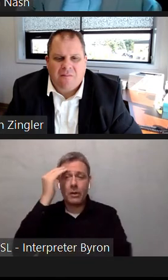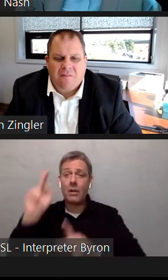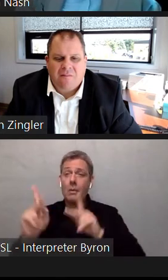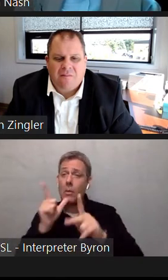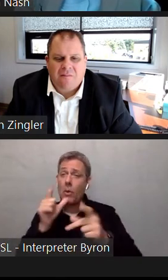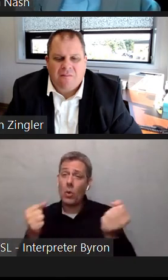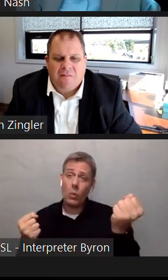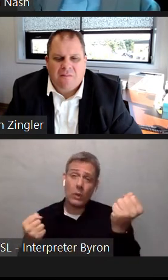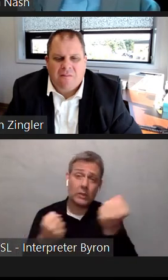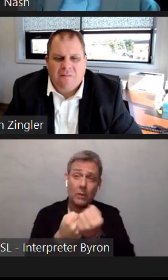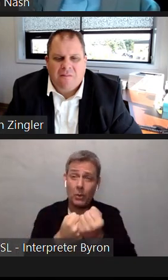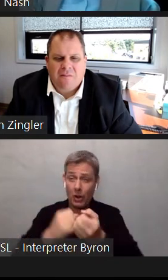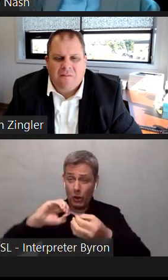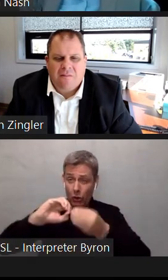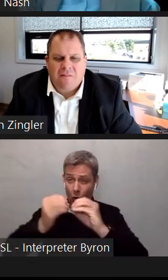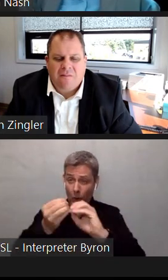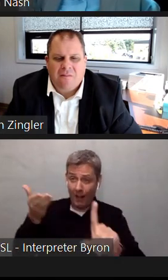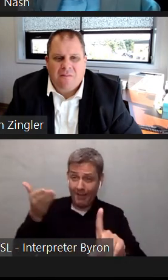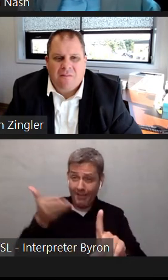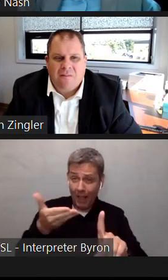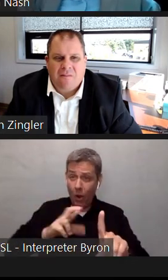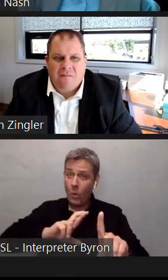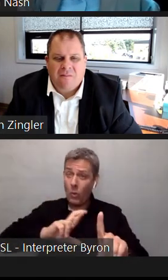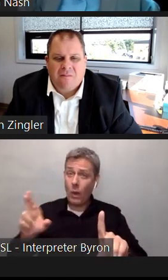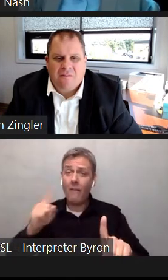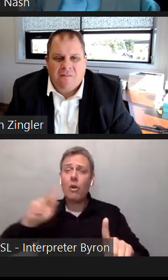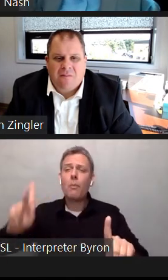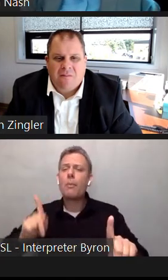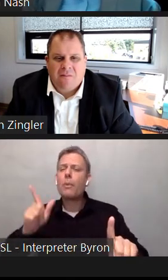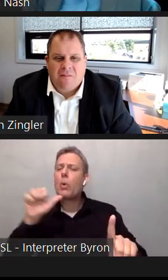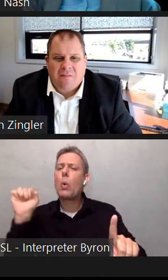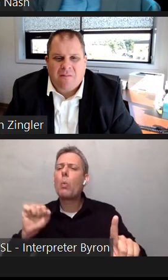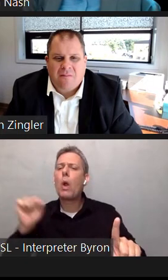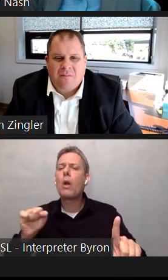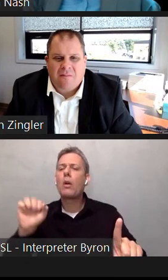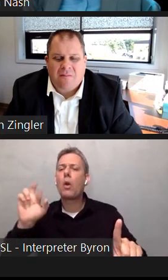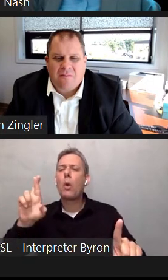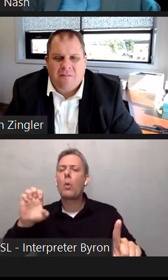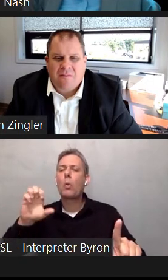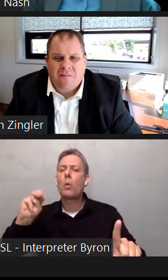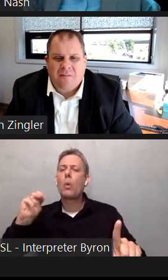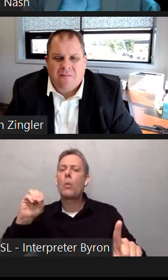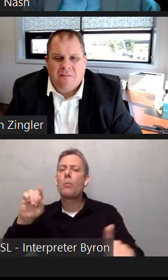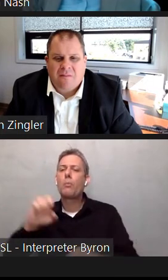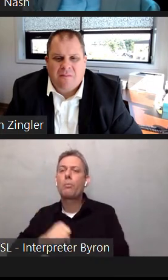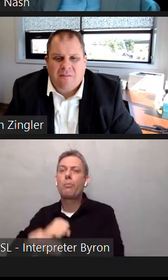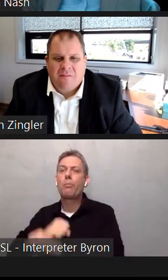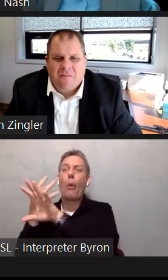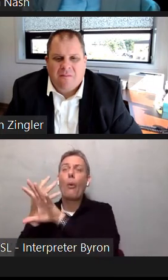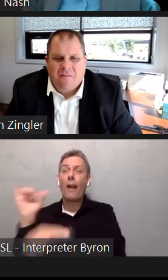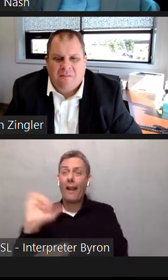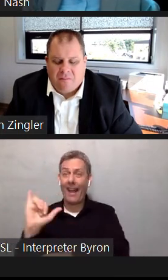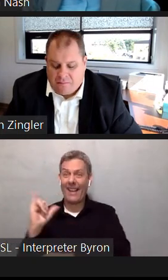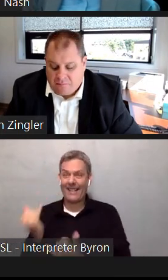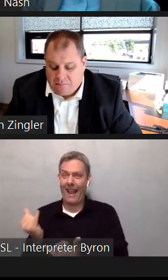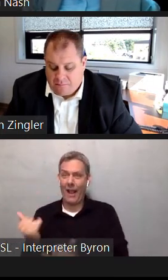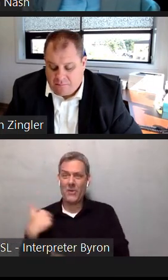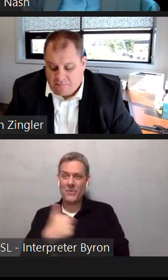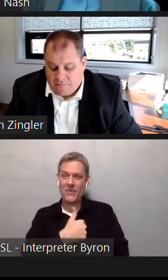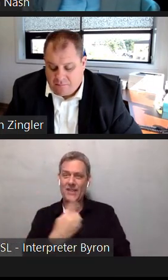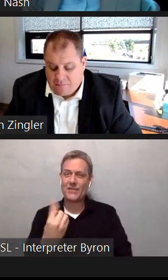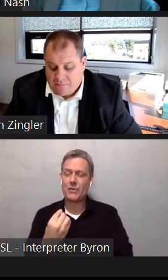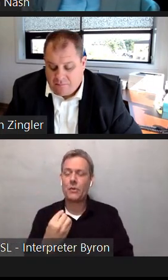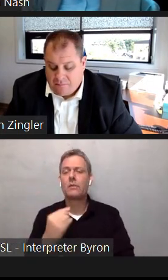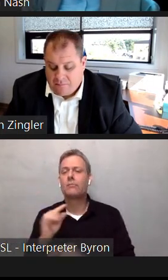numbers available yet for those people that are maybe working remotely, kind of like we are right now, beyond state